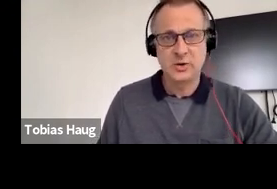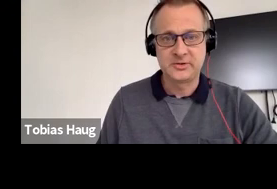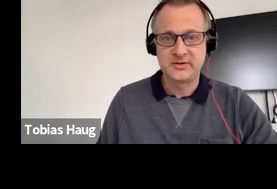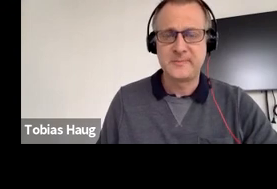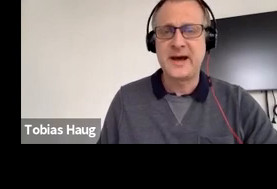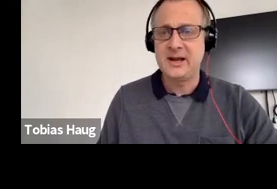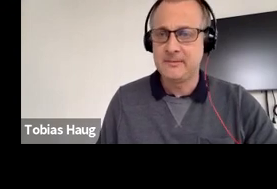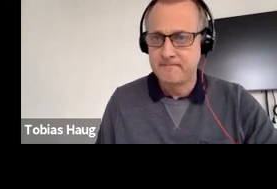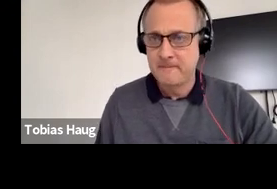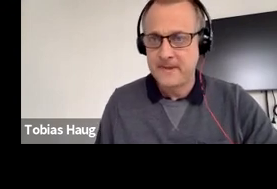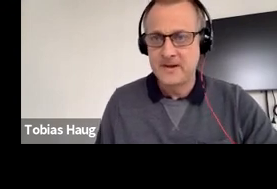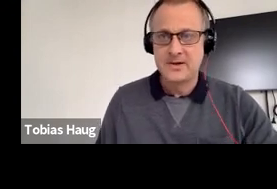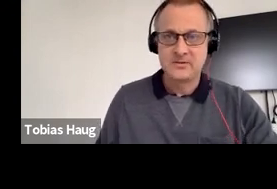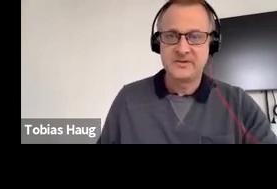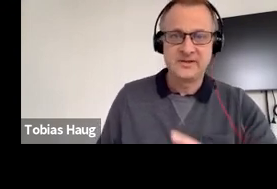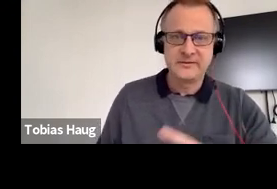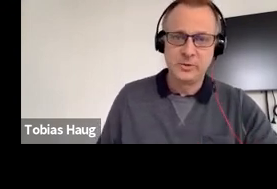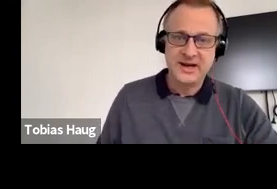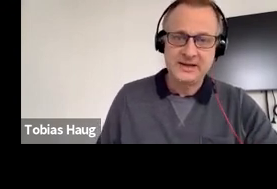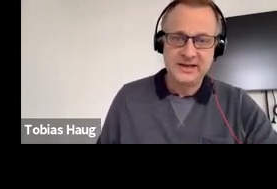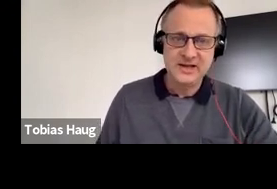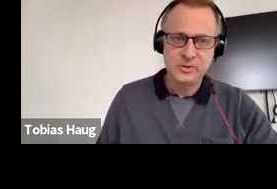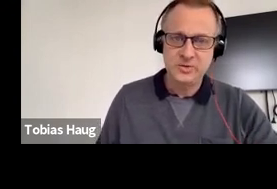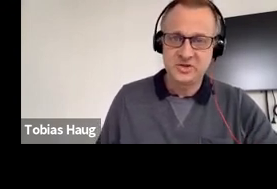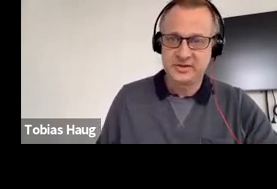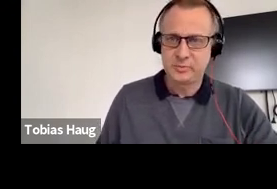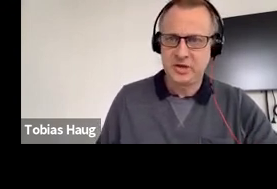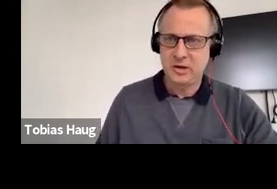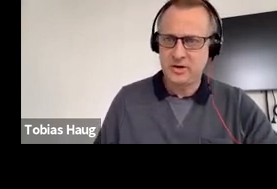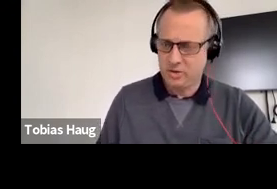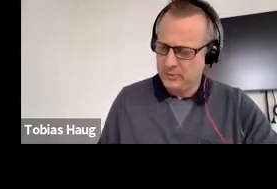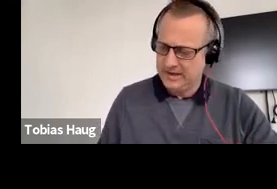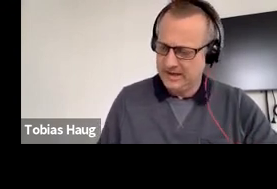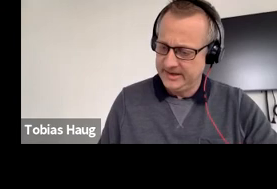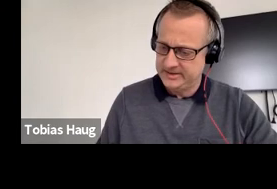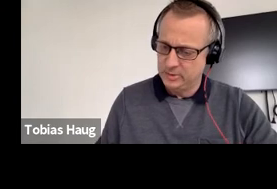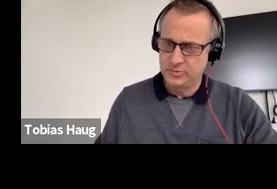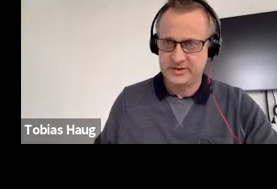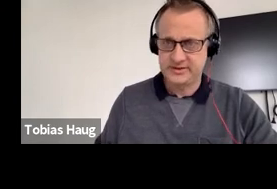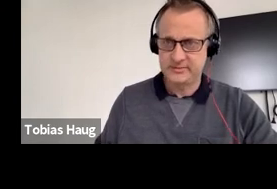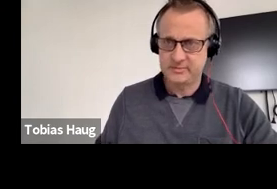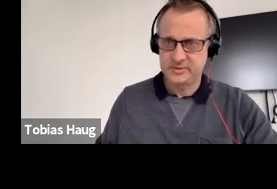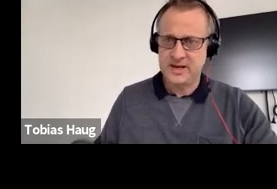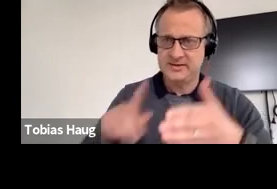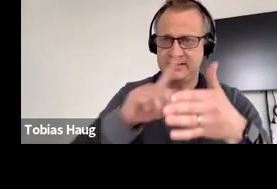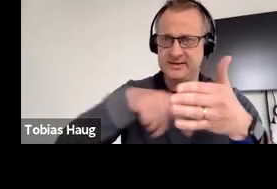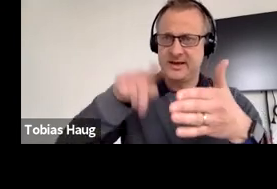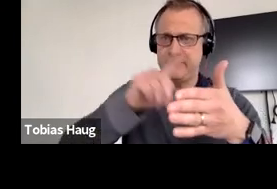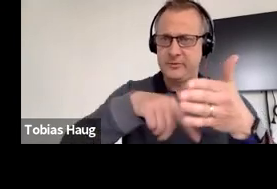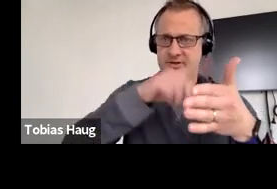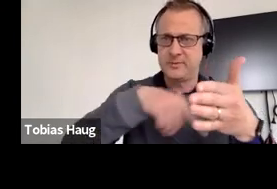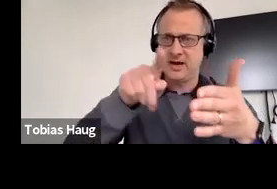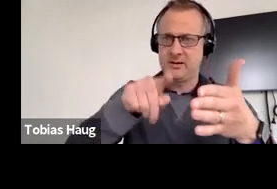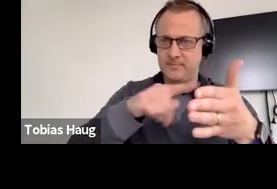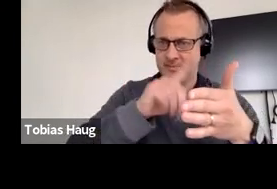It's called SMILE. You see the full title here, which is pretty long and complicated. So just SMILE, that's a sign